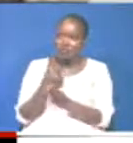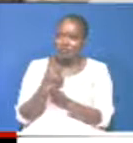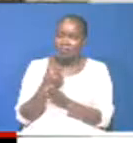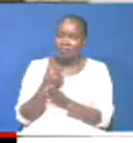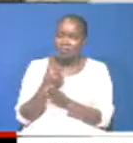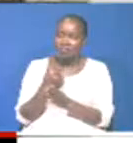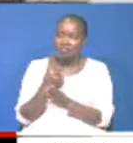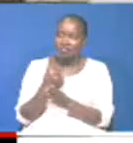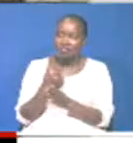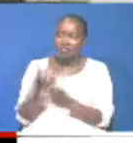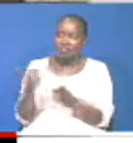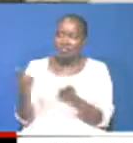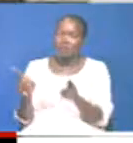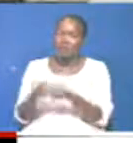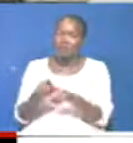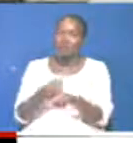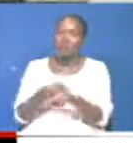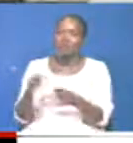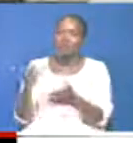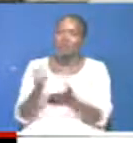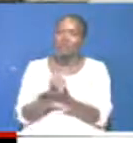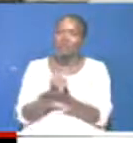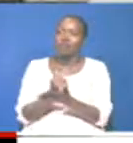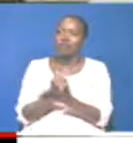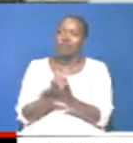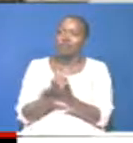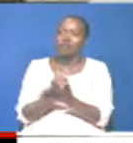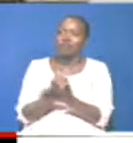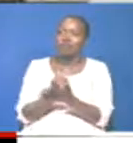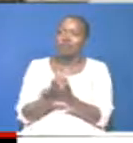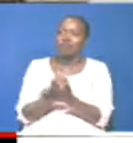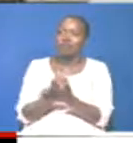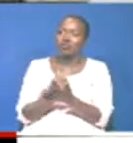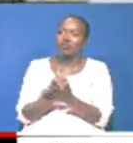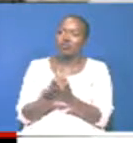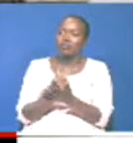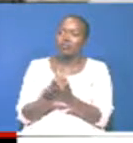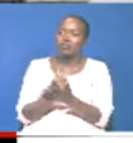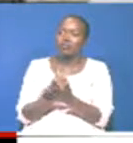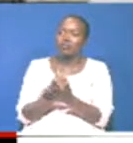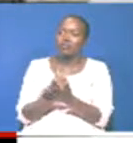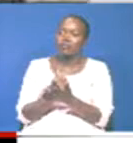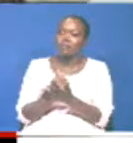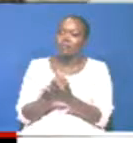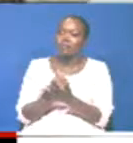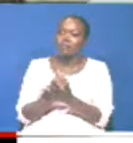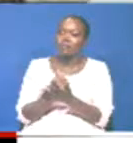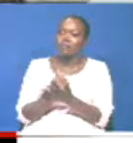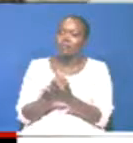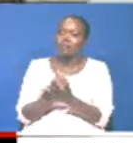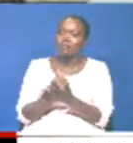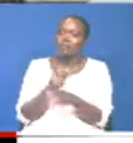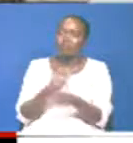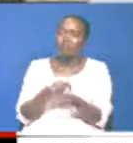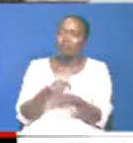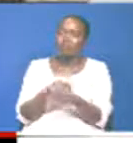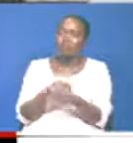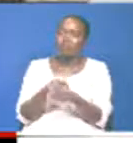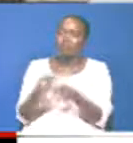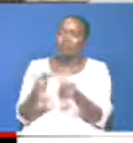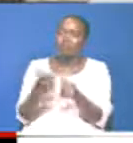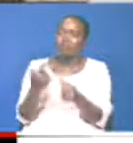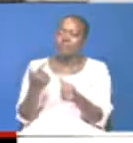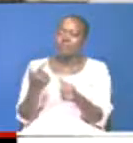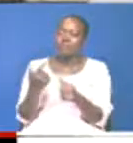got employed at the same time, another gentleman called Laru Ambua and Ike Mlembo, when the first